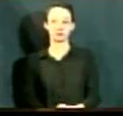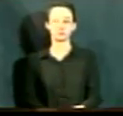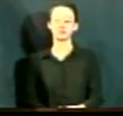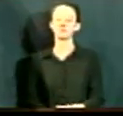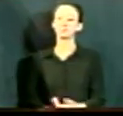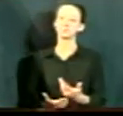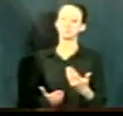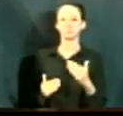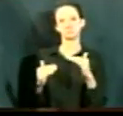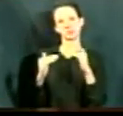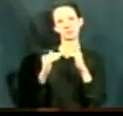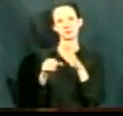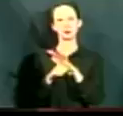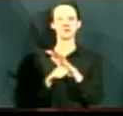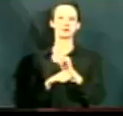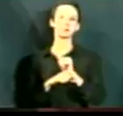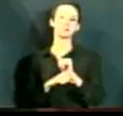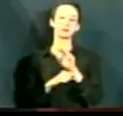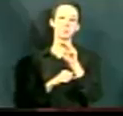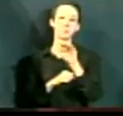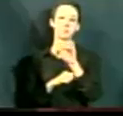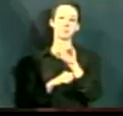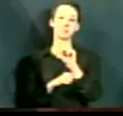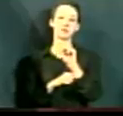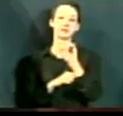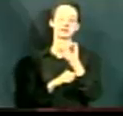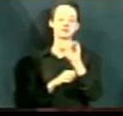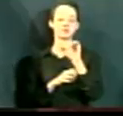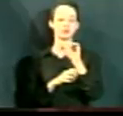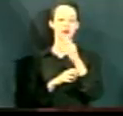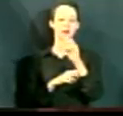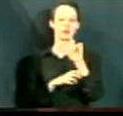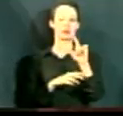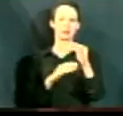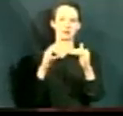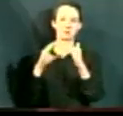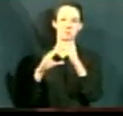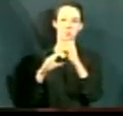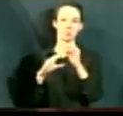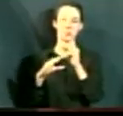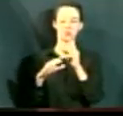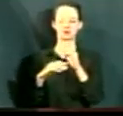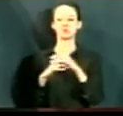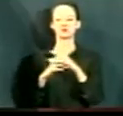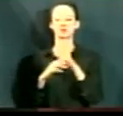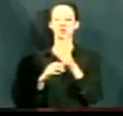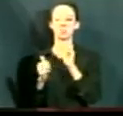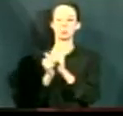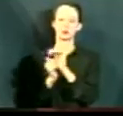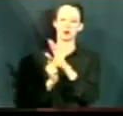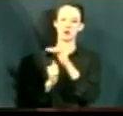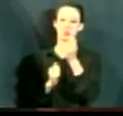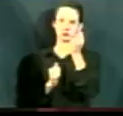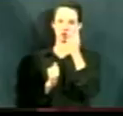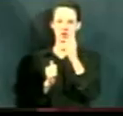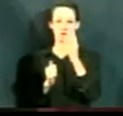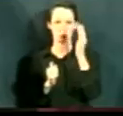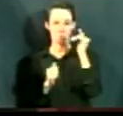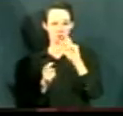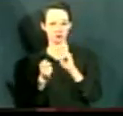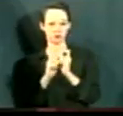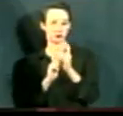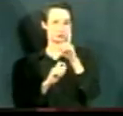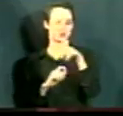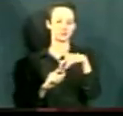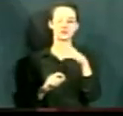Fair enough. Ms. Hill did email me back promptly with her understanding of why the change was needed, and it did not